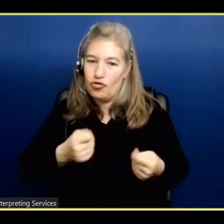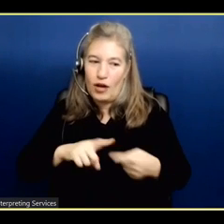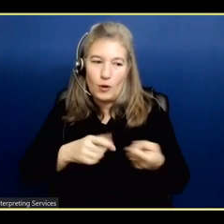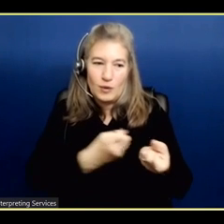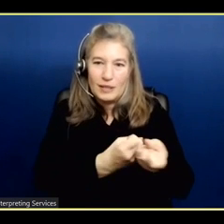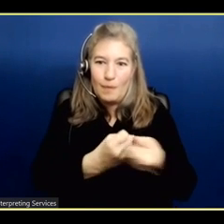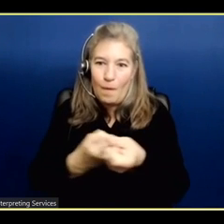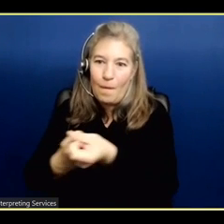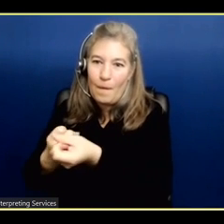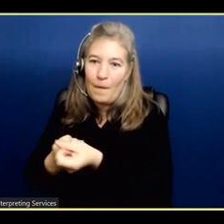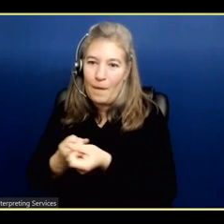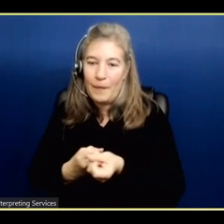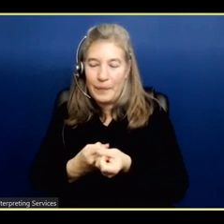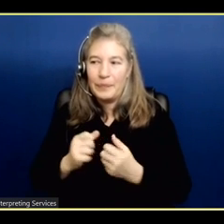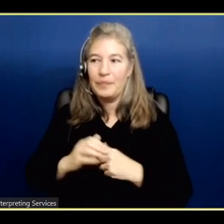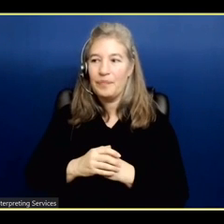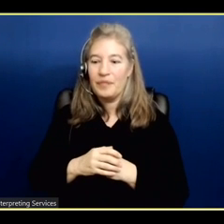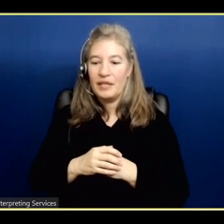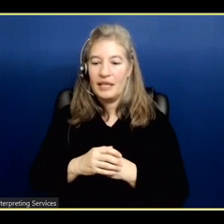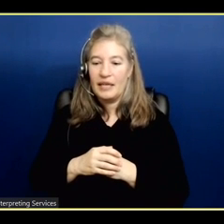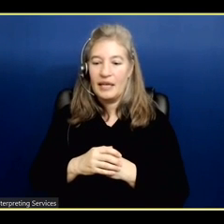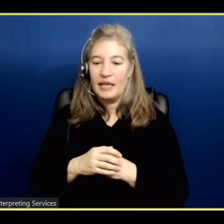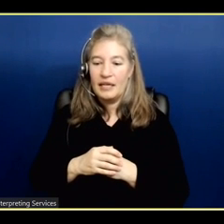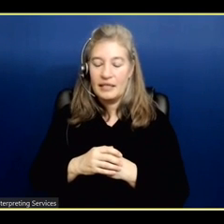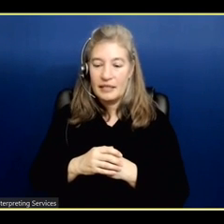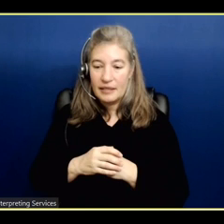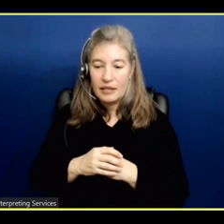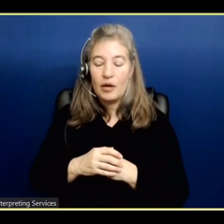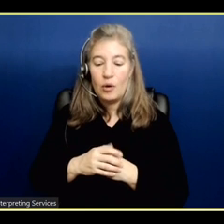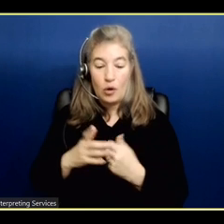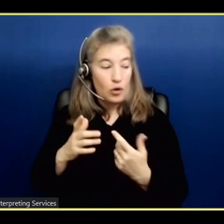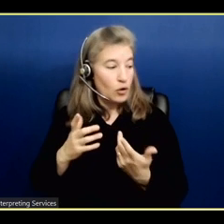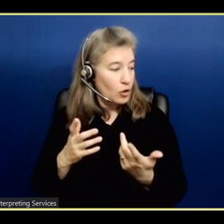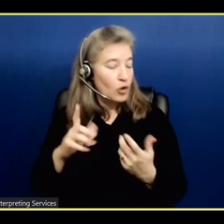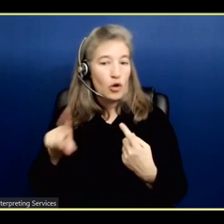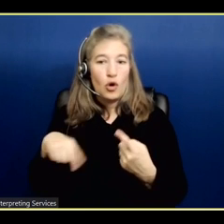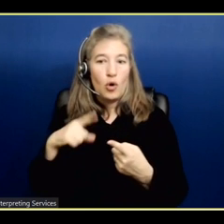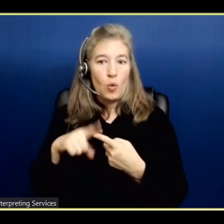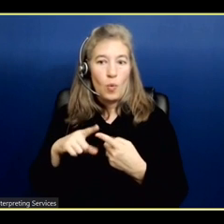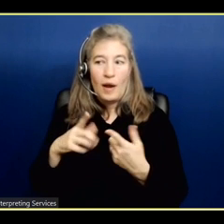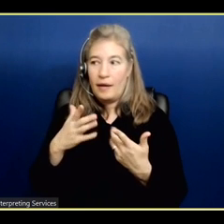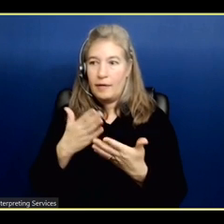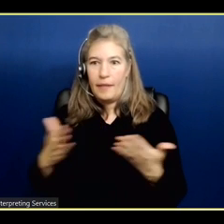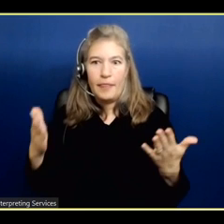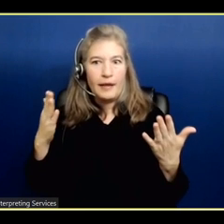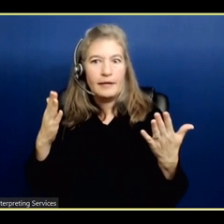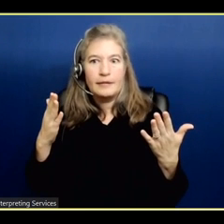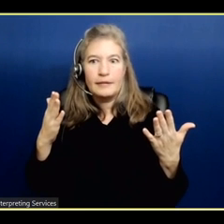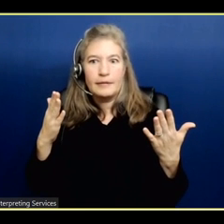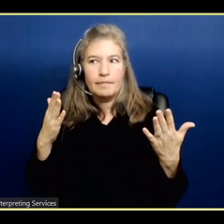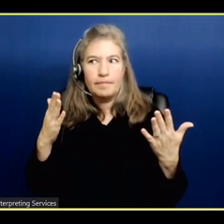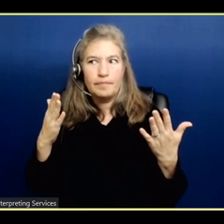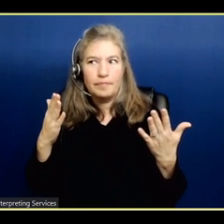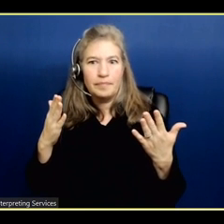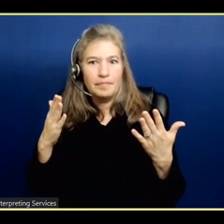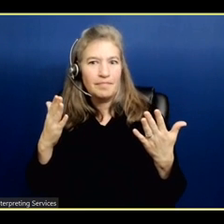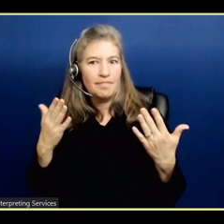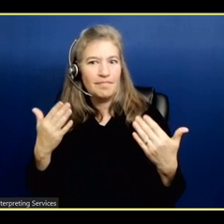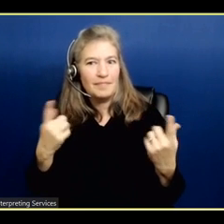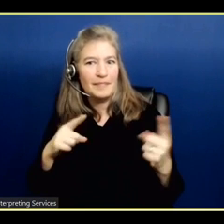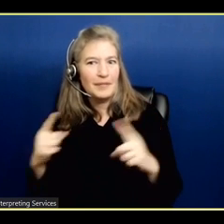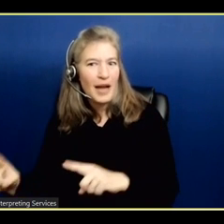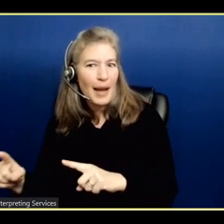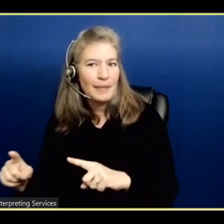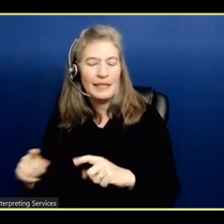A question I was thinking of is how can we think so far ahead when the government does not even know what's in store for any of us? And how